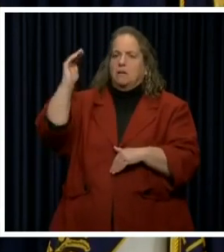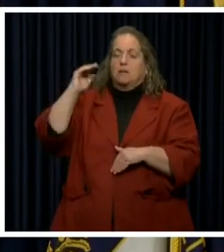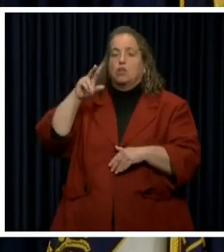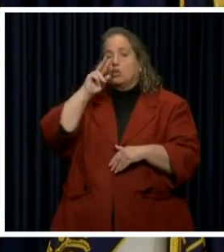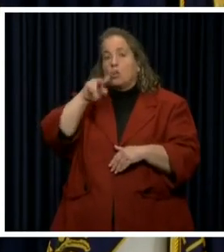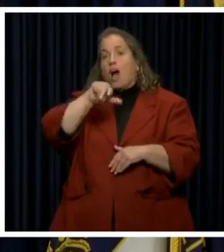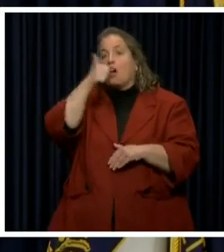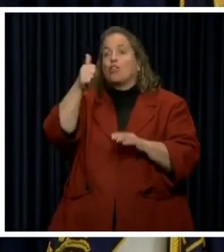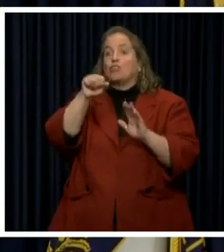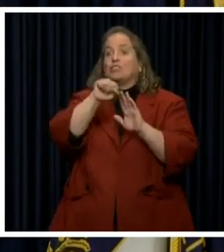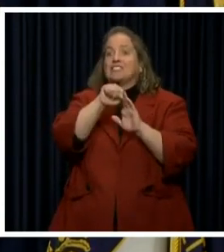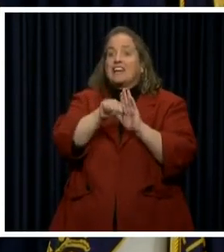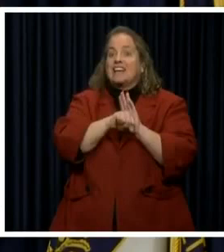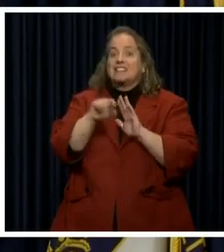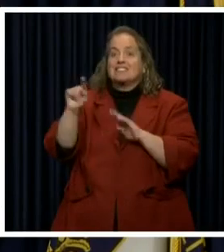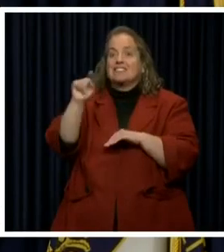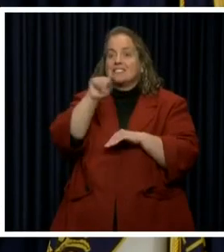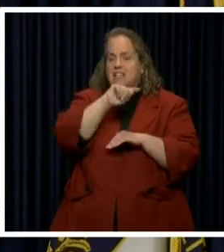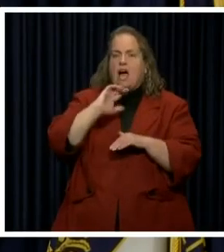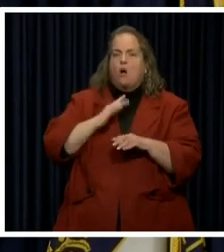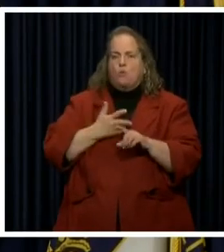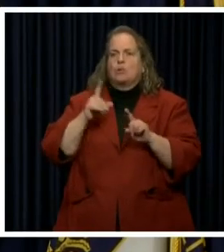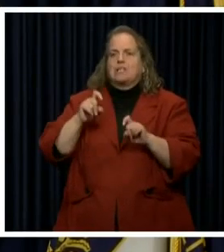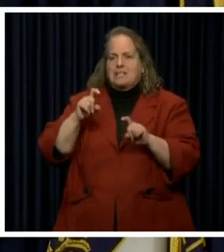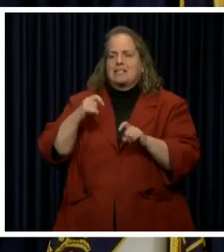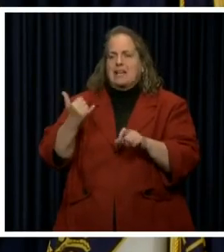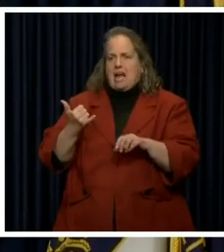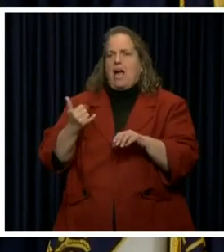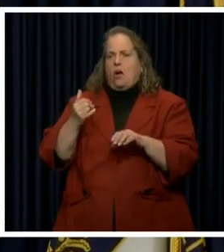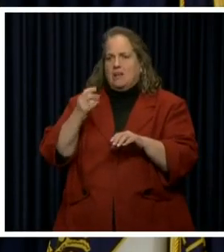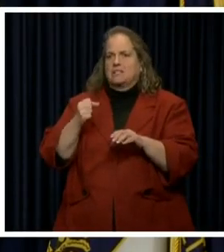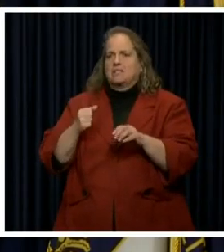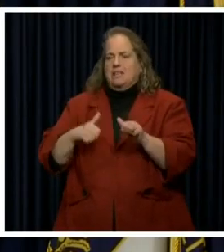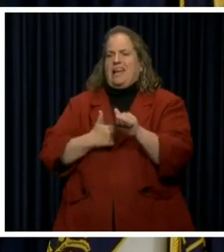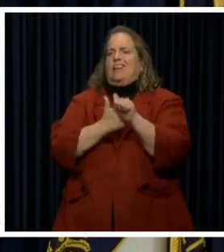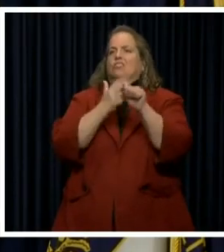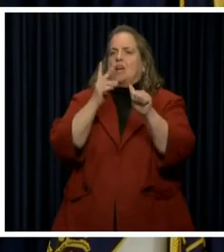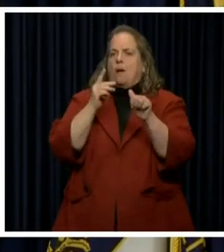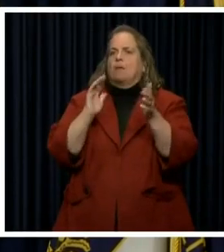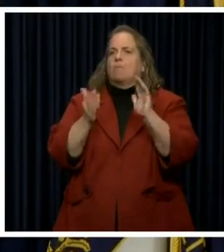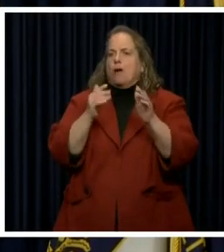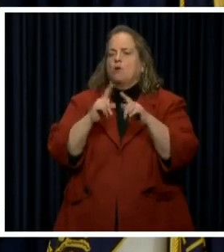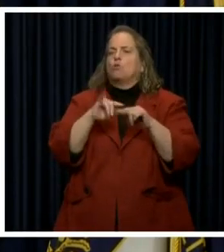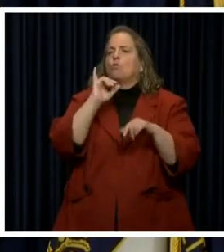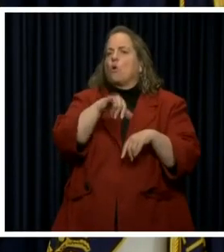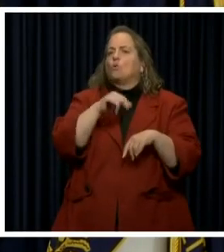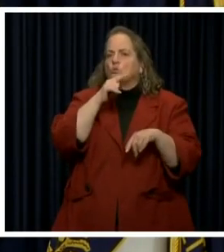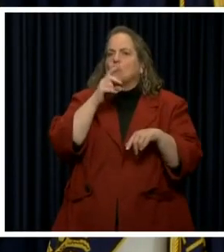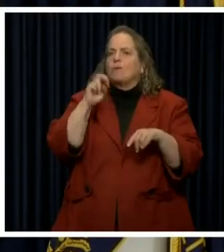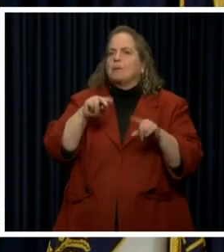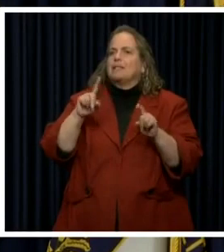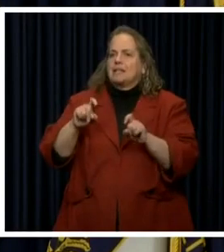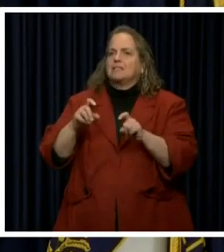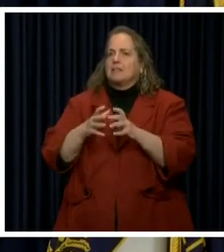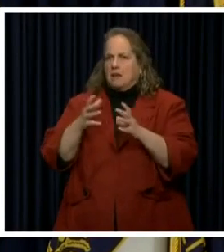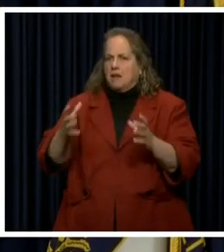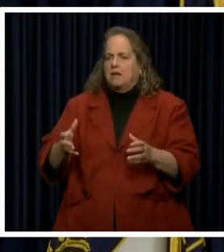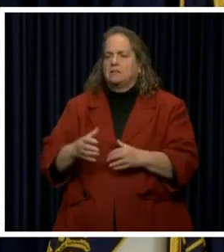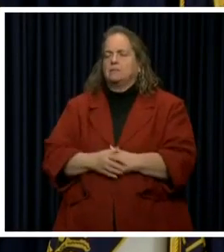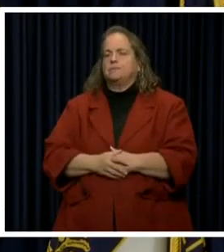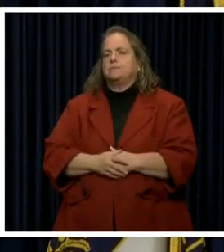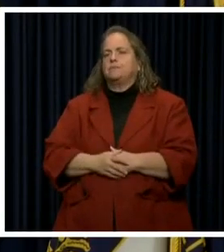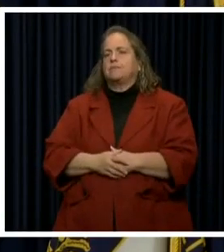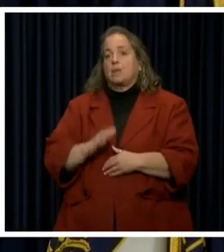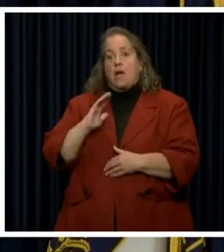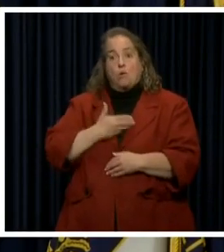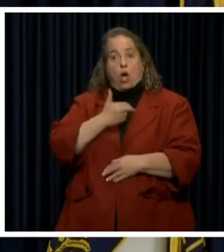states, our testing is catching up very quickly, and I think comparing and will compare very favorably.